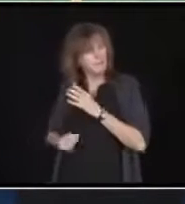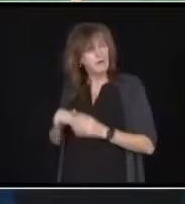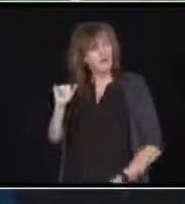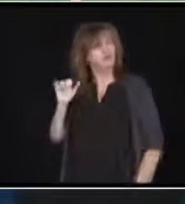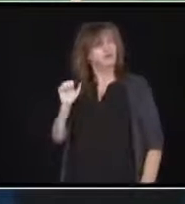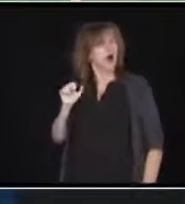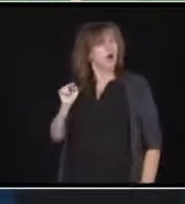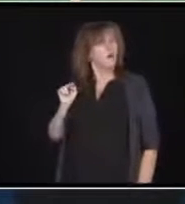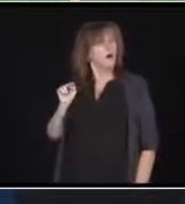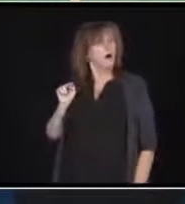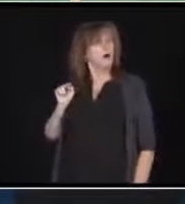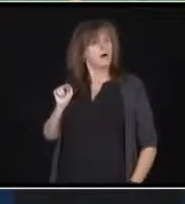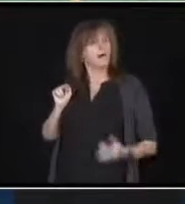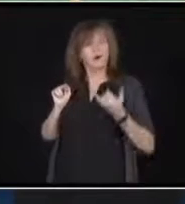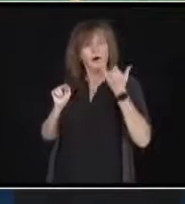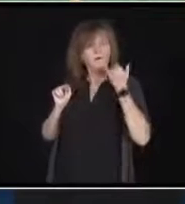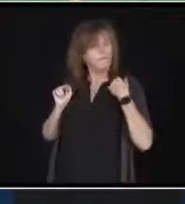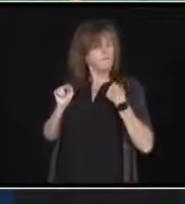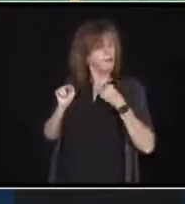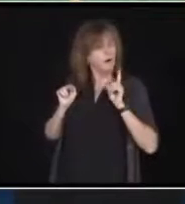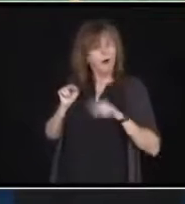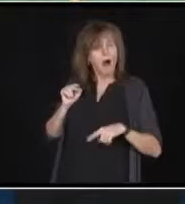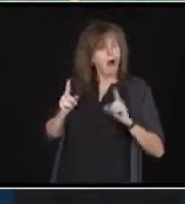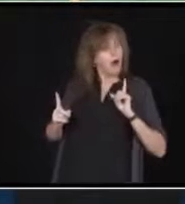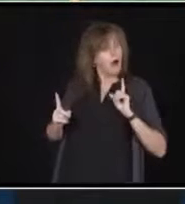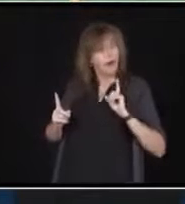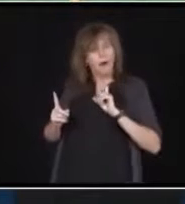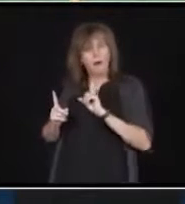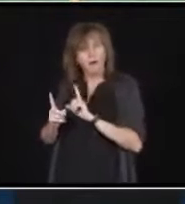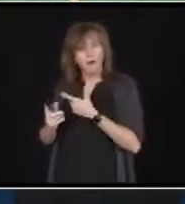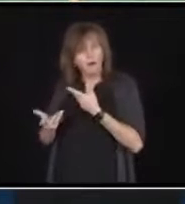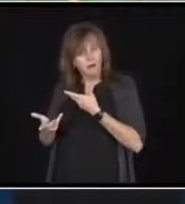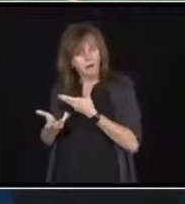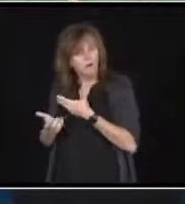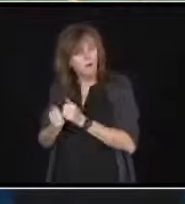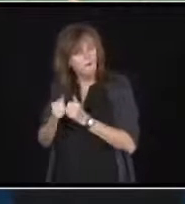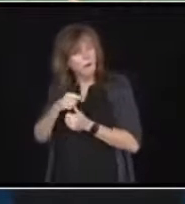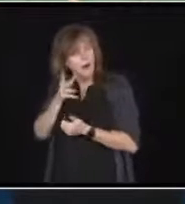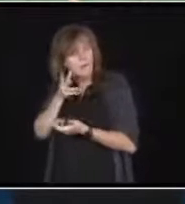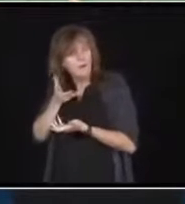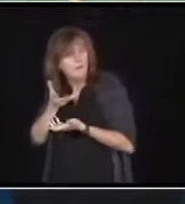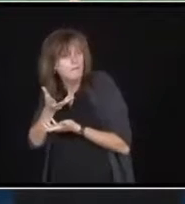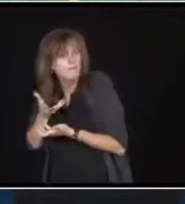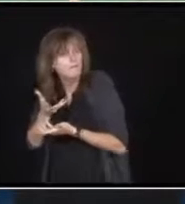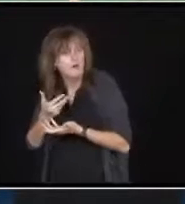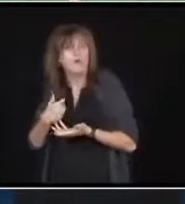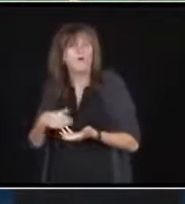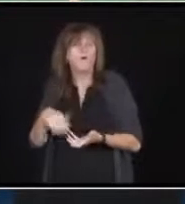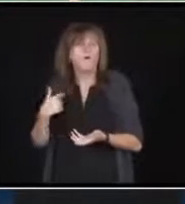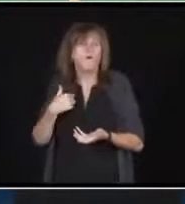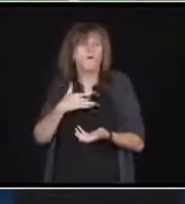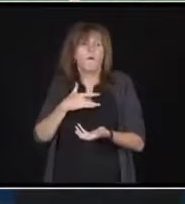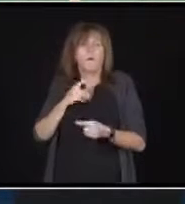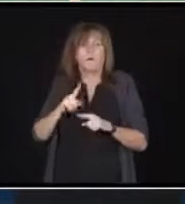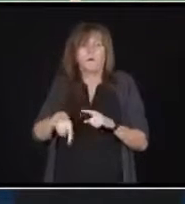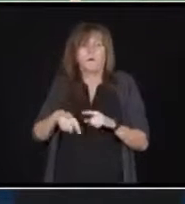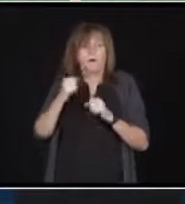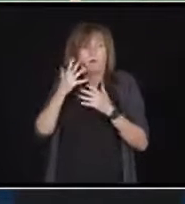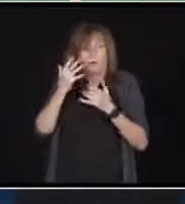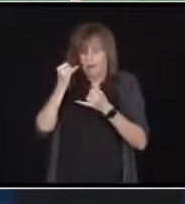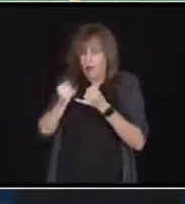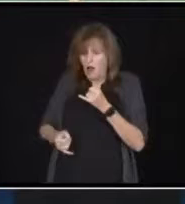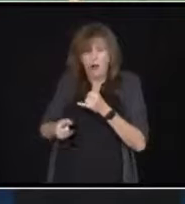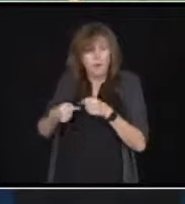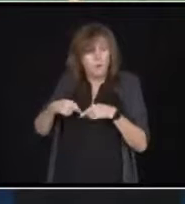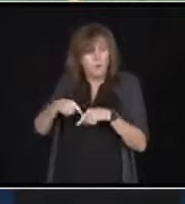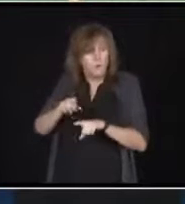to be beside her, be with your loved ones in their last hours or last days. And